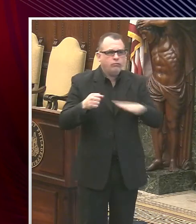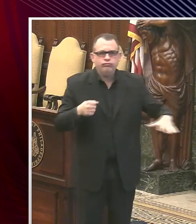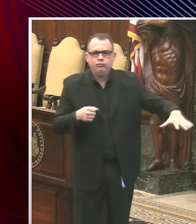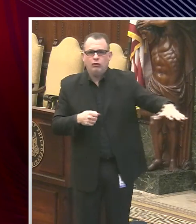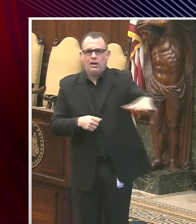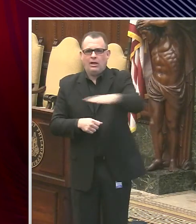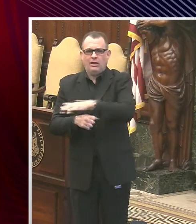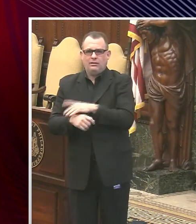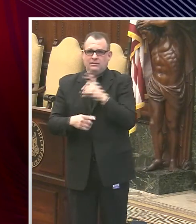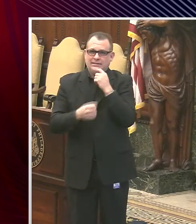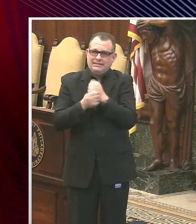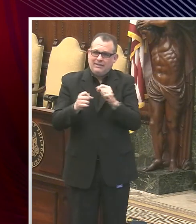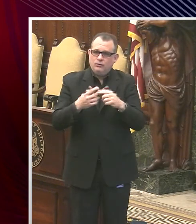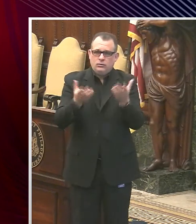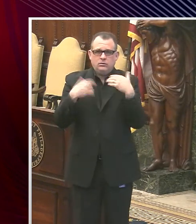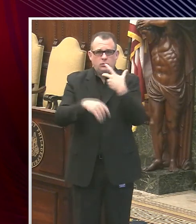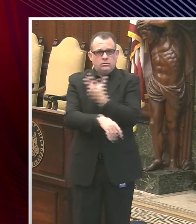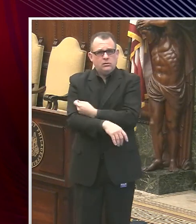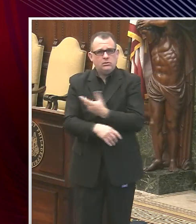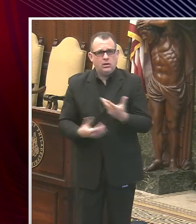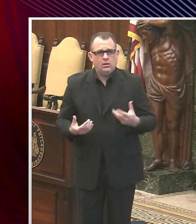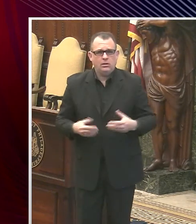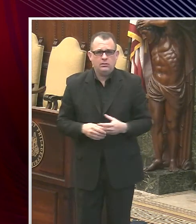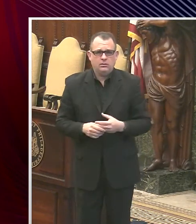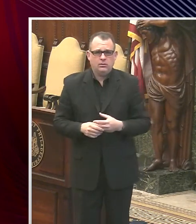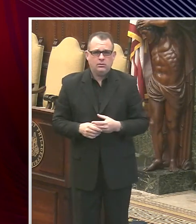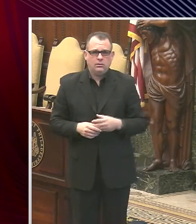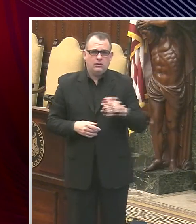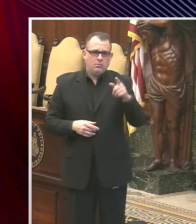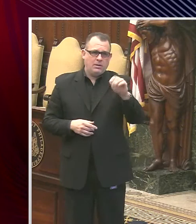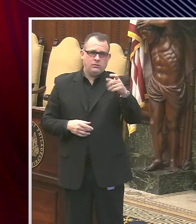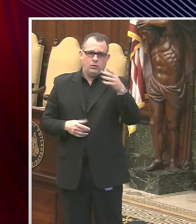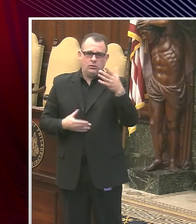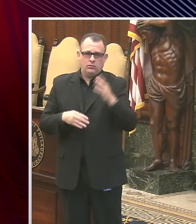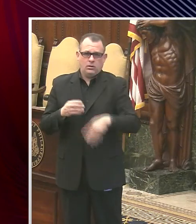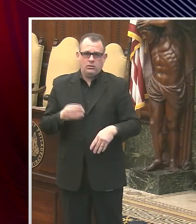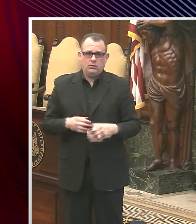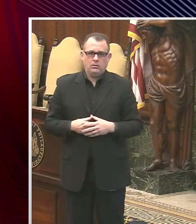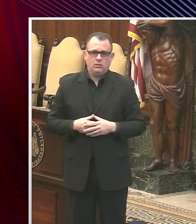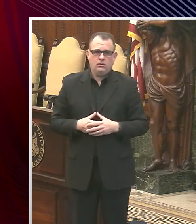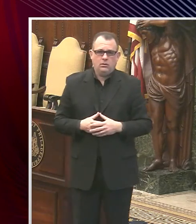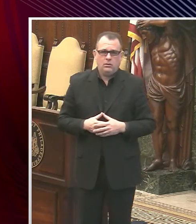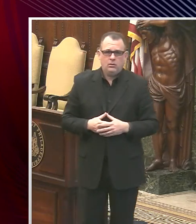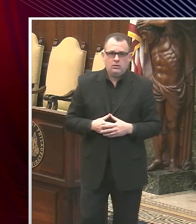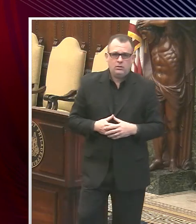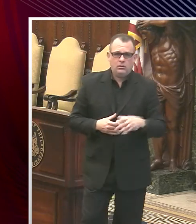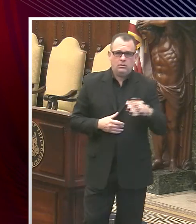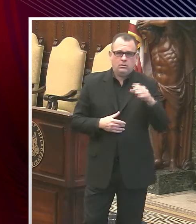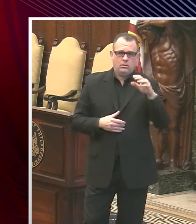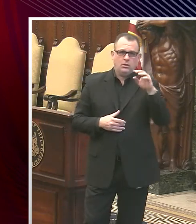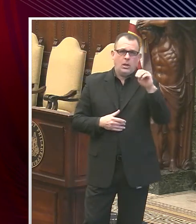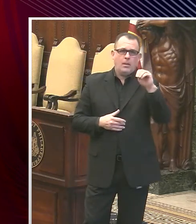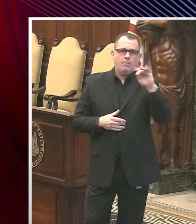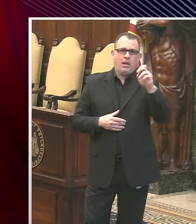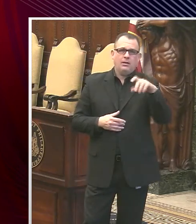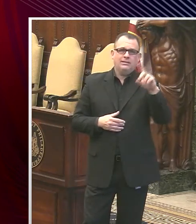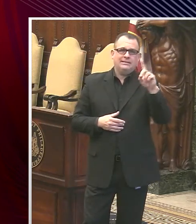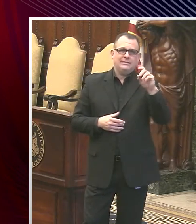importance of the vaccine. All right, thank you, Max. Let's go to Mike Donofrio of the Philadelphia Tribune.